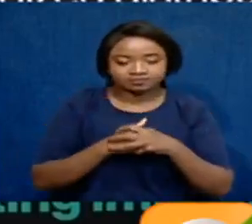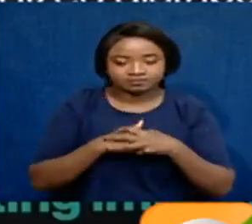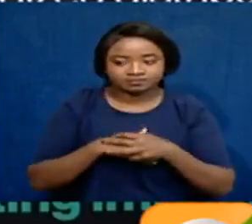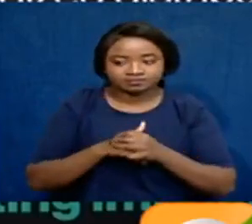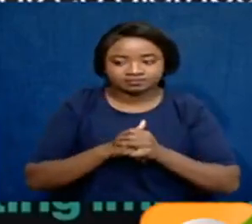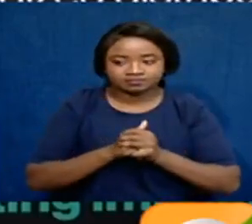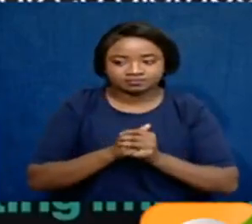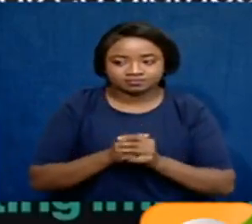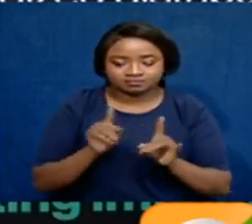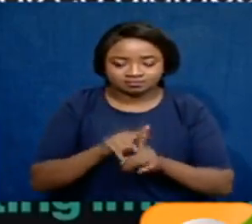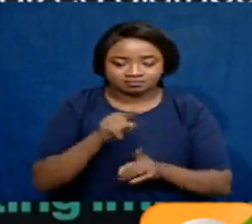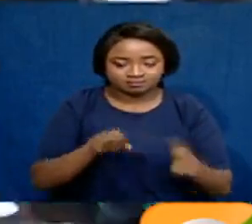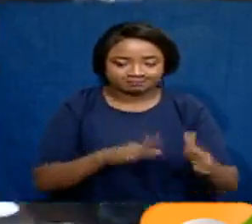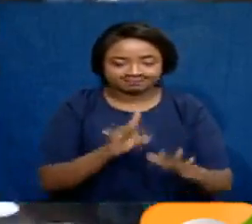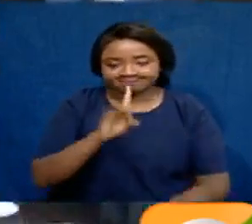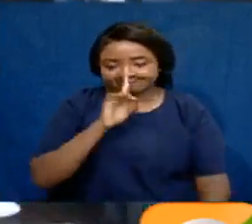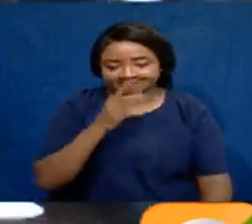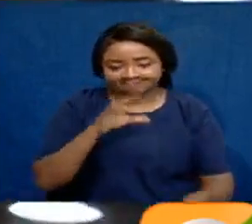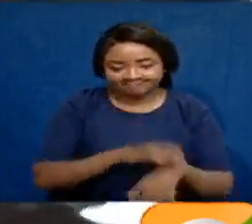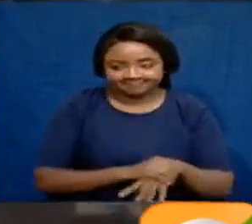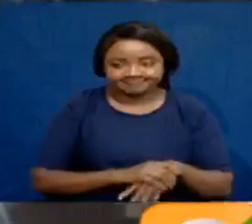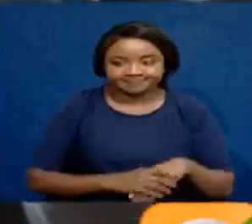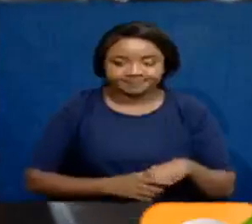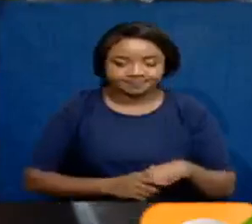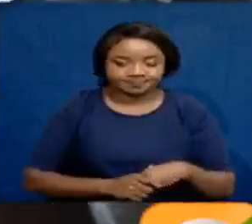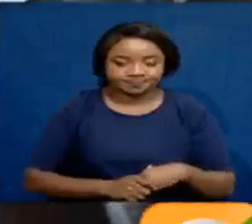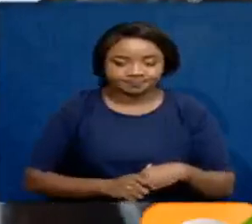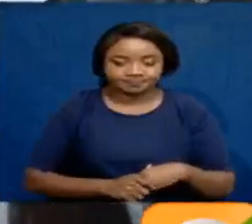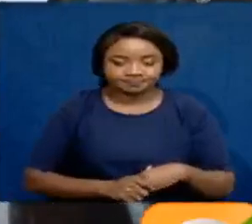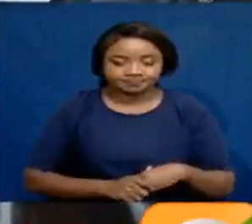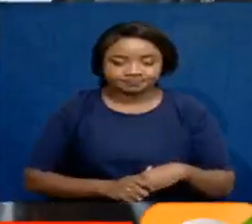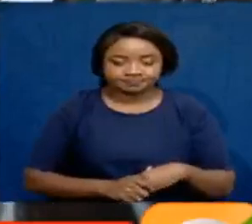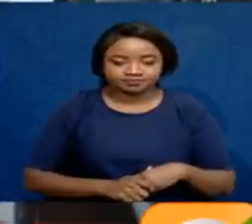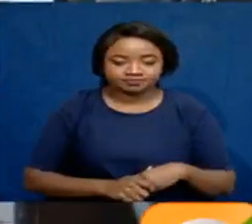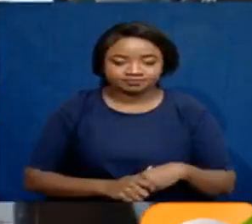commercialized. I think it's a wonderful opportunity. Jimmy Mbogo, Citizen TV, Nairobi.